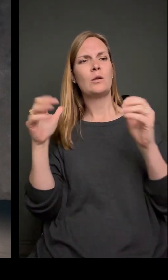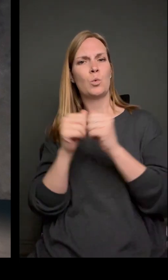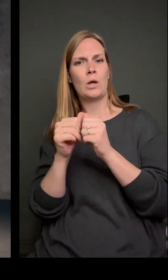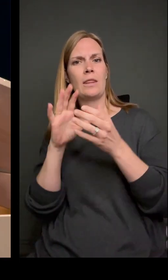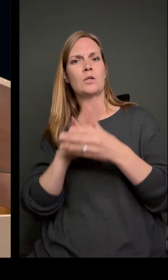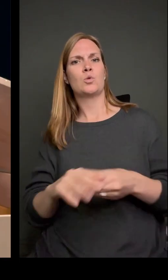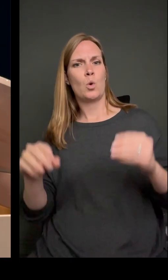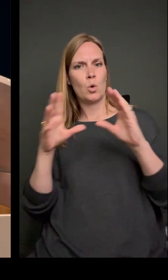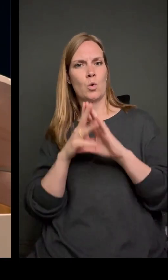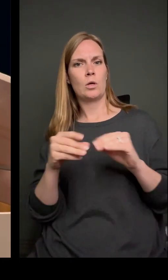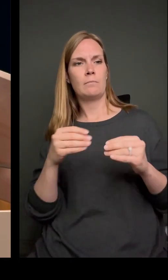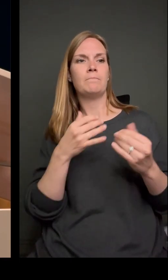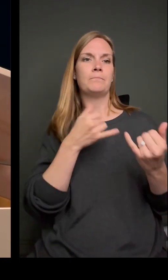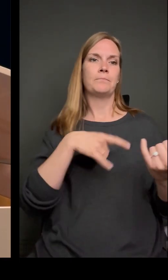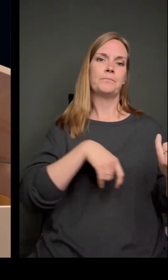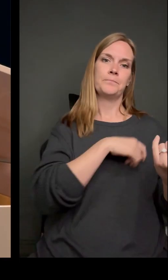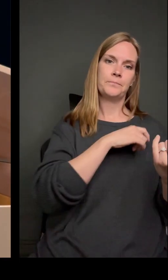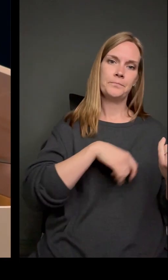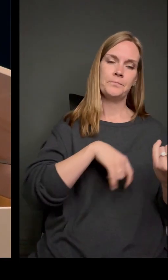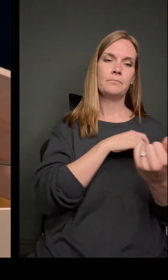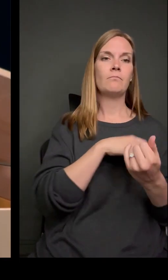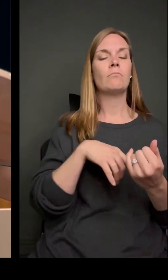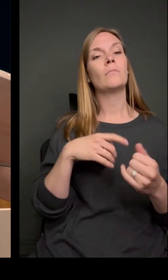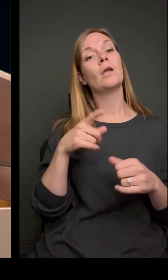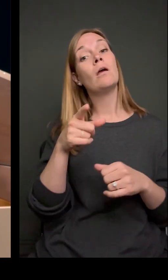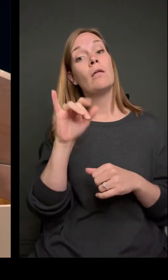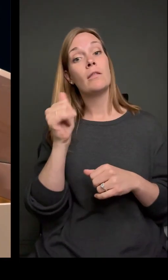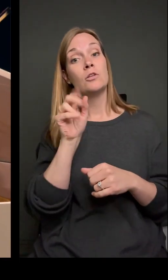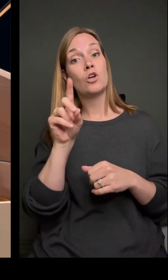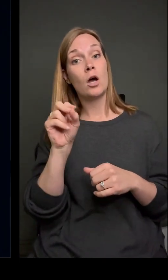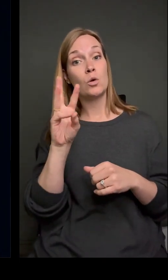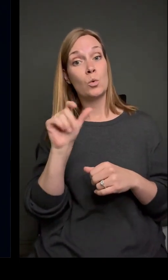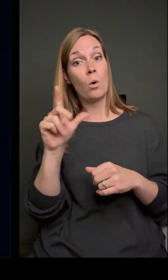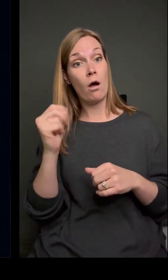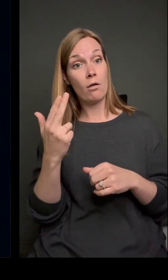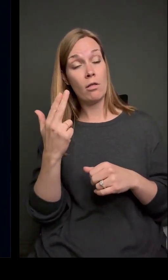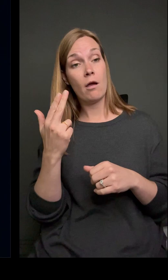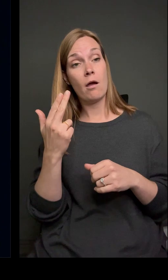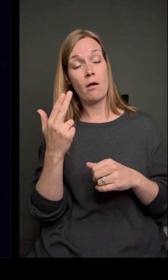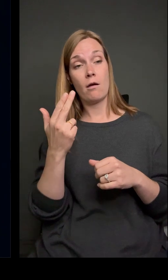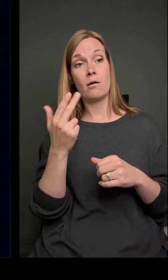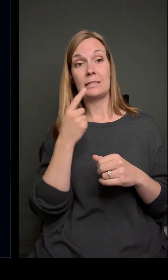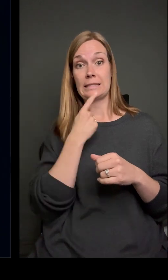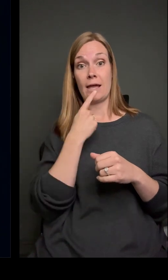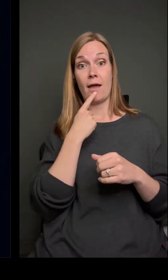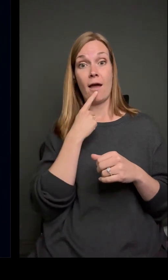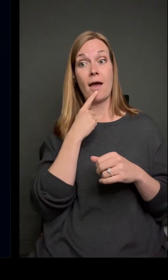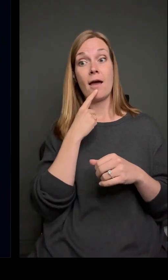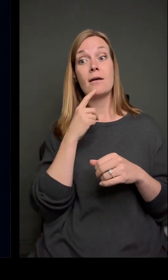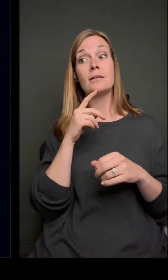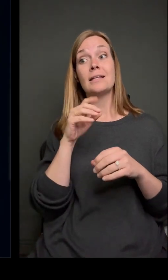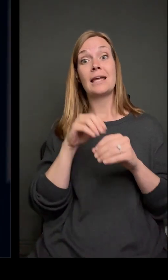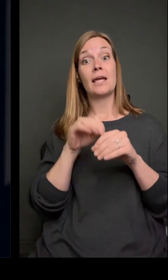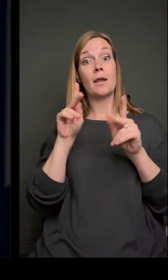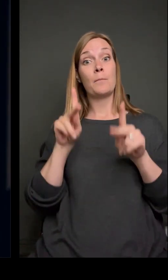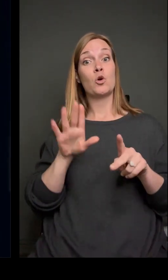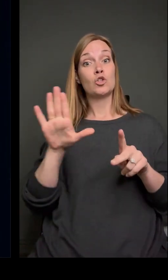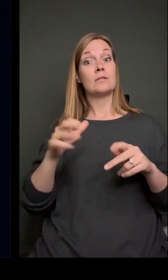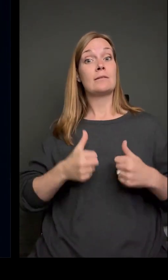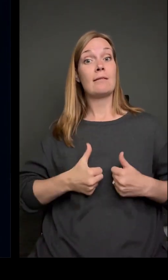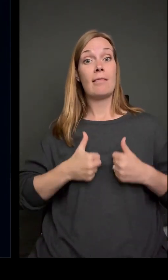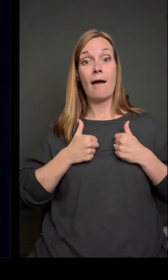story. According to the Jadawala, there comes a time in everyone's life when his or her